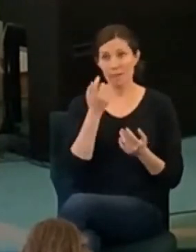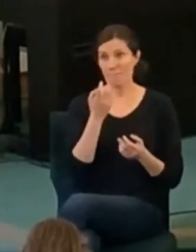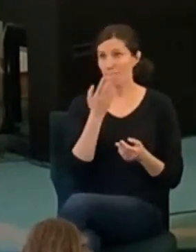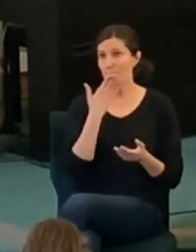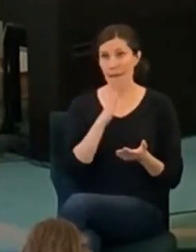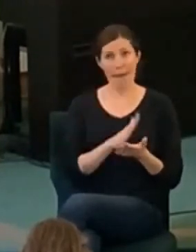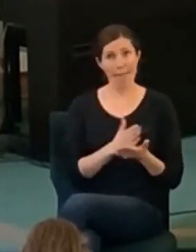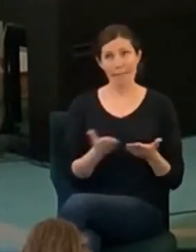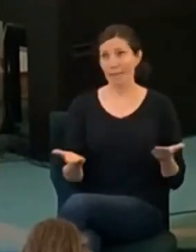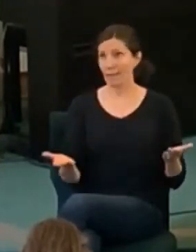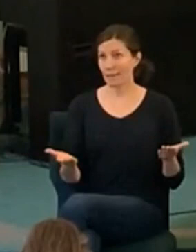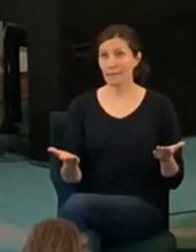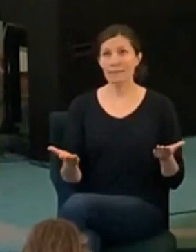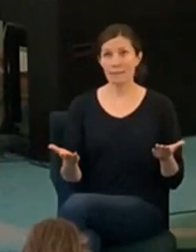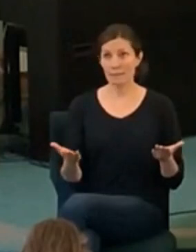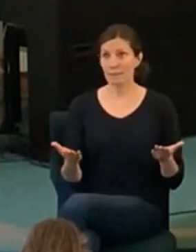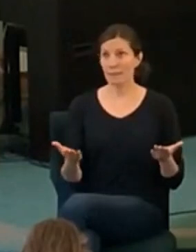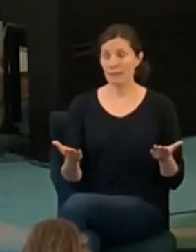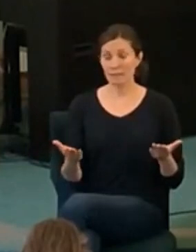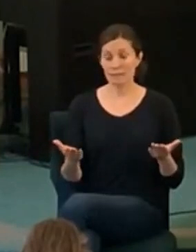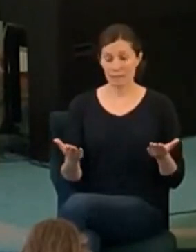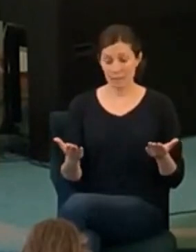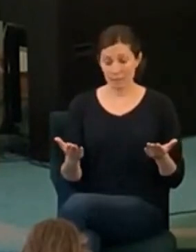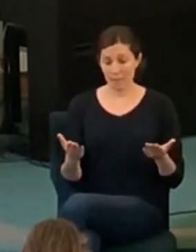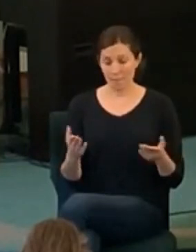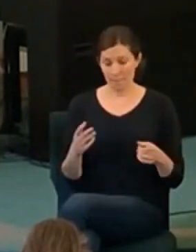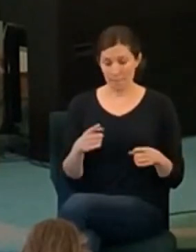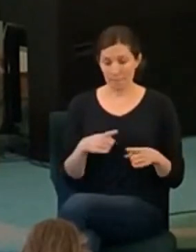and what it teaches for us, that we're supposed